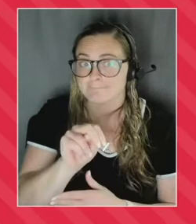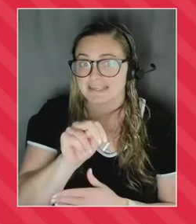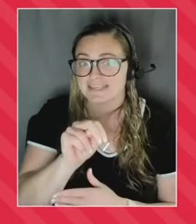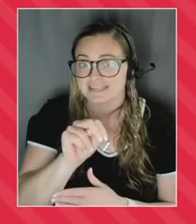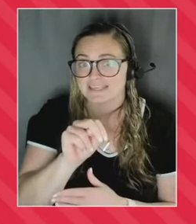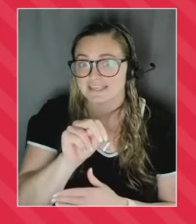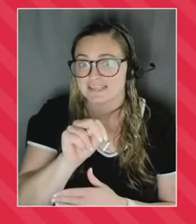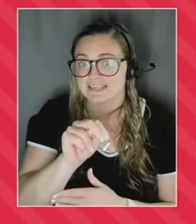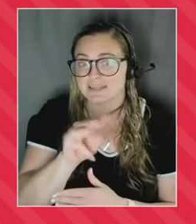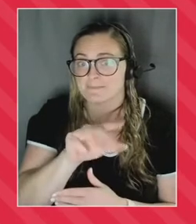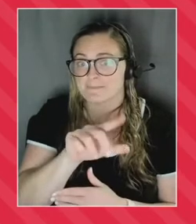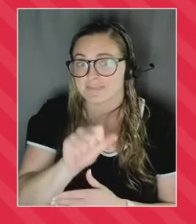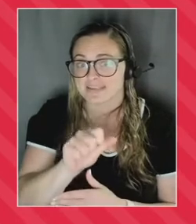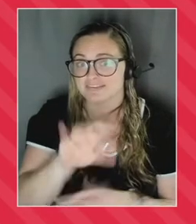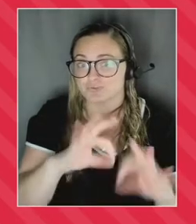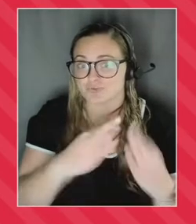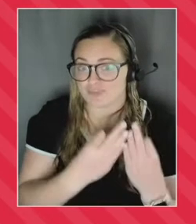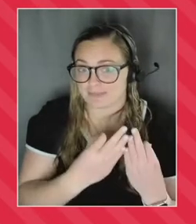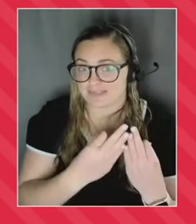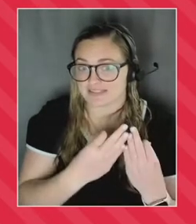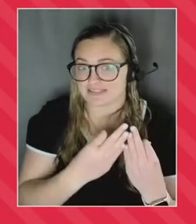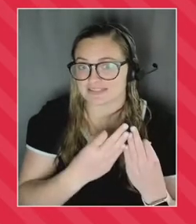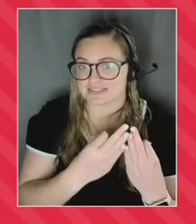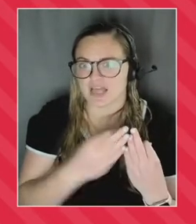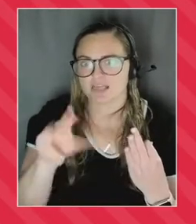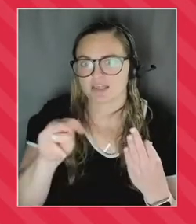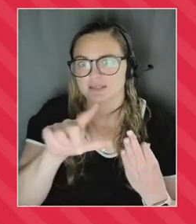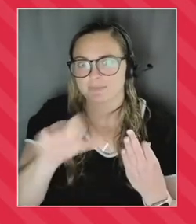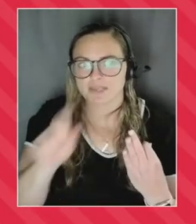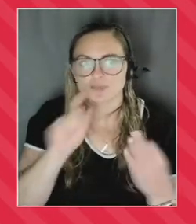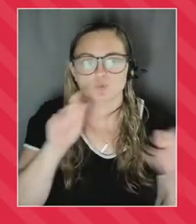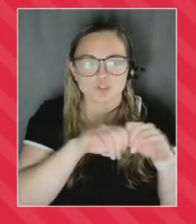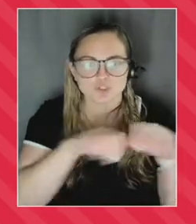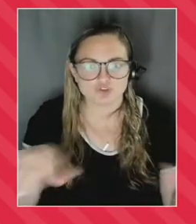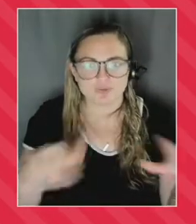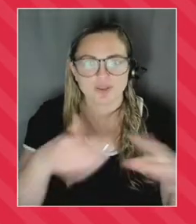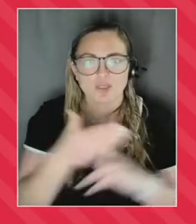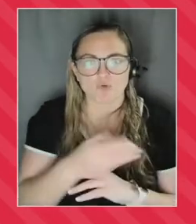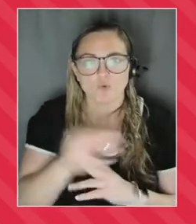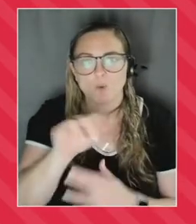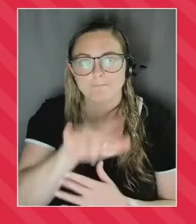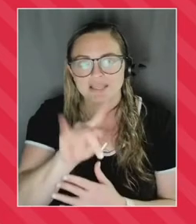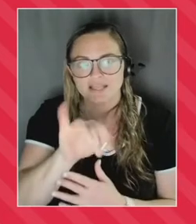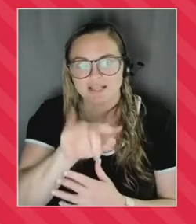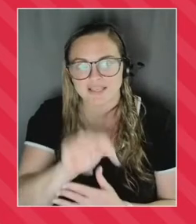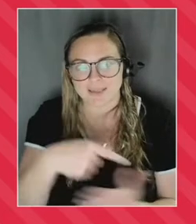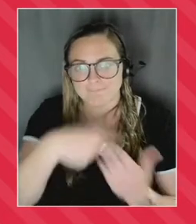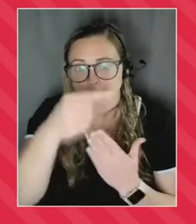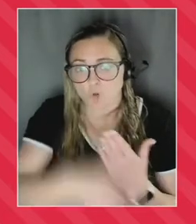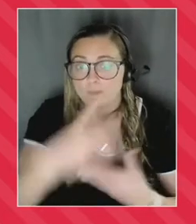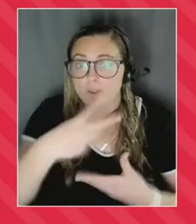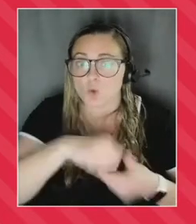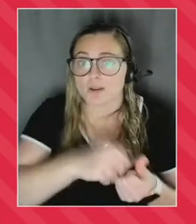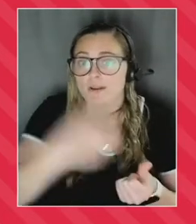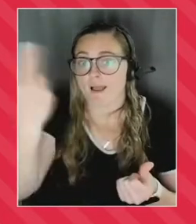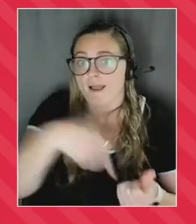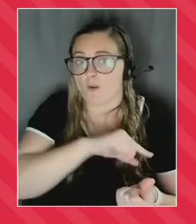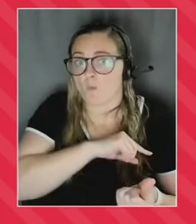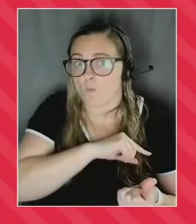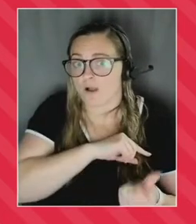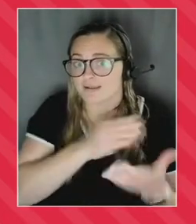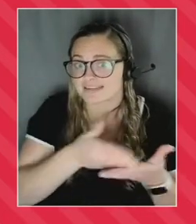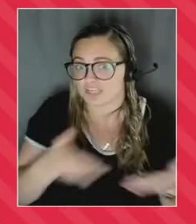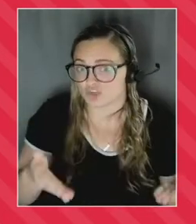1 million meals to families. These meals were distributed through a meal kit program, which included high quality ingredients